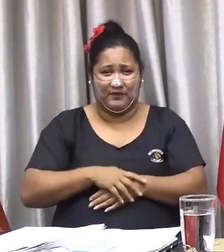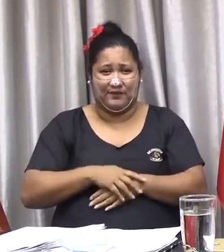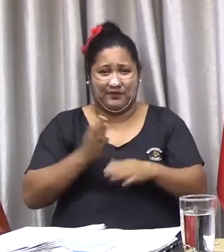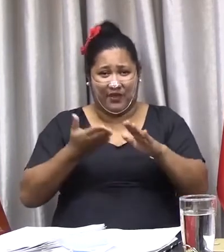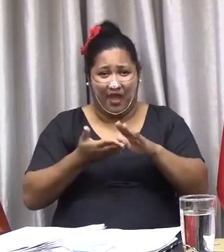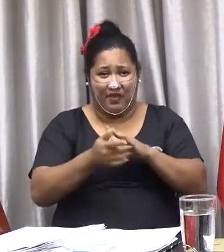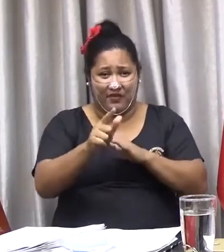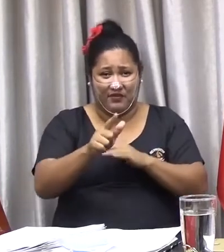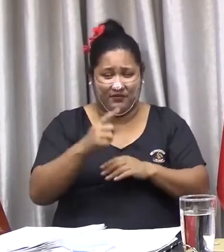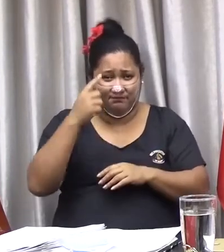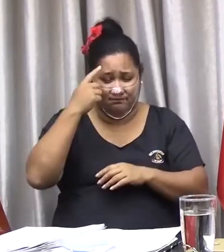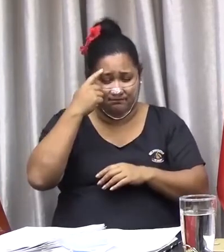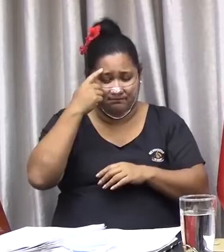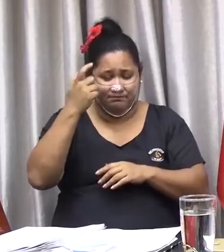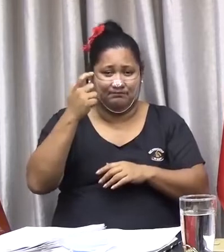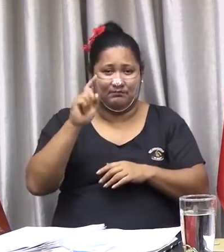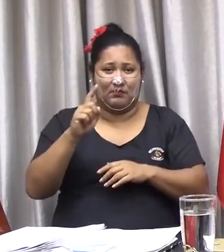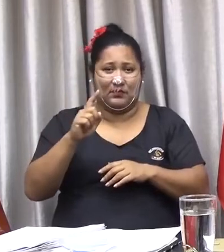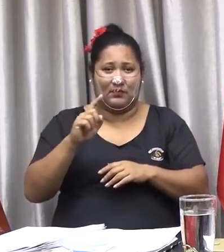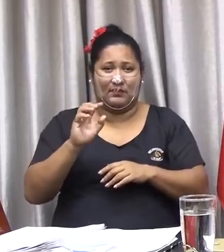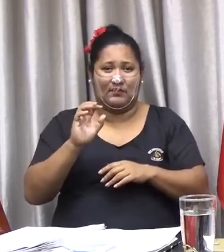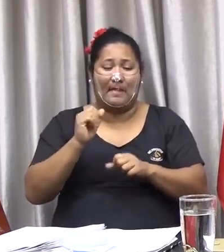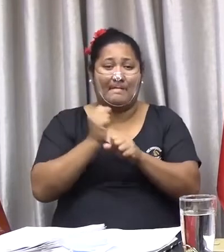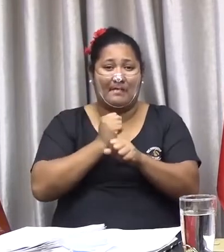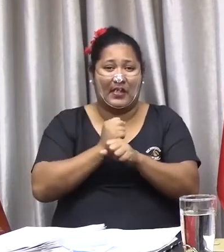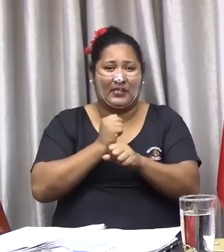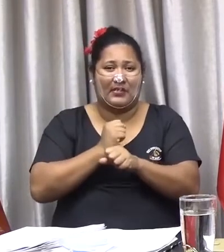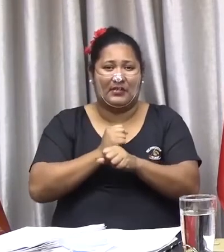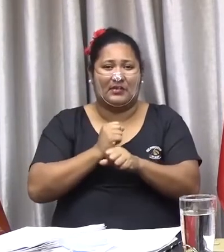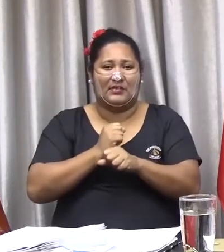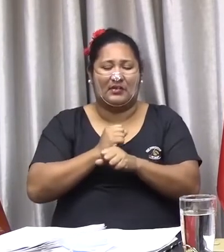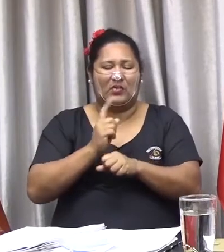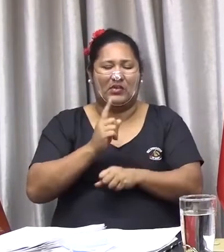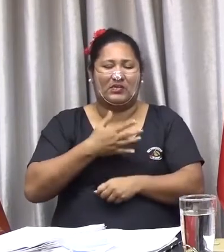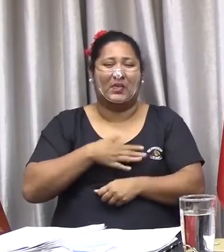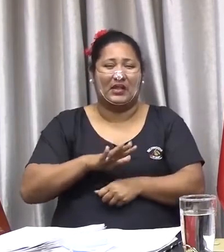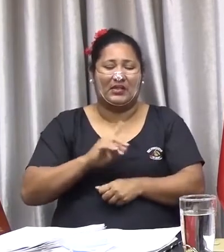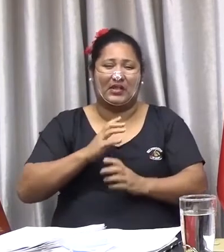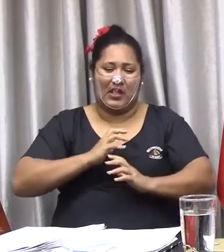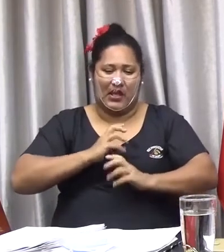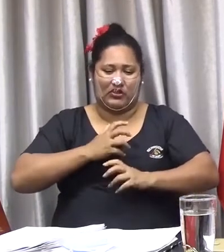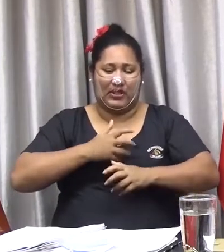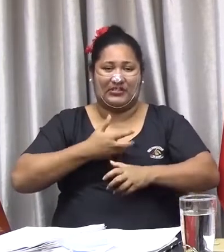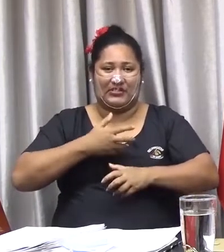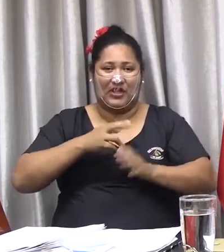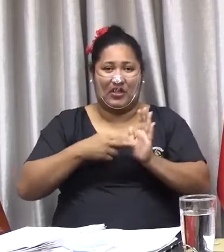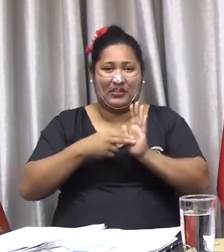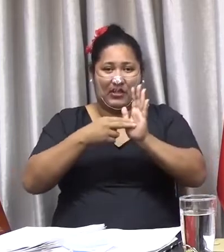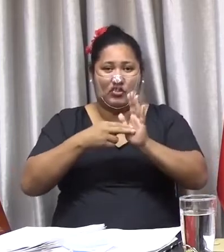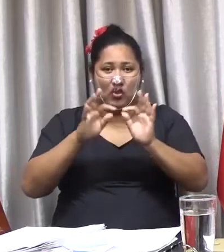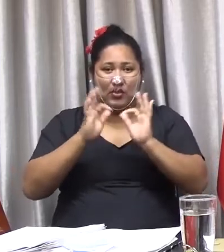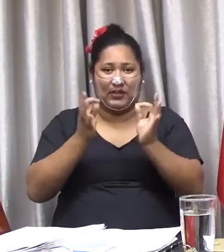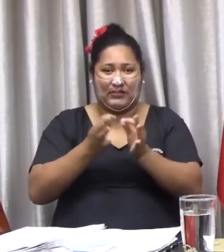Under these considerations, it is unavoidable to make sacrifices, adjust our national,